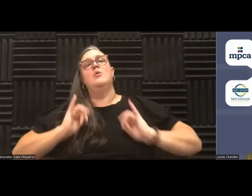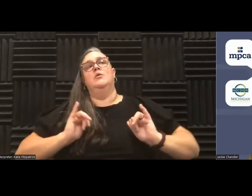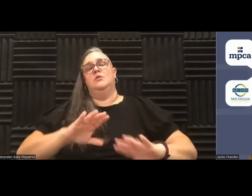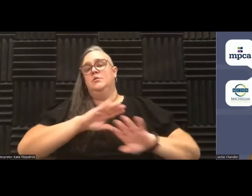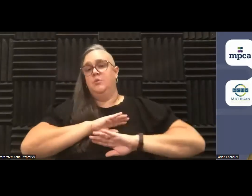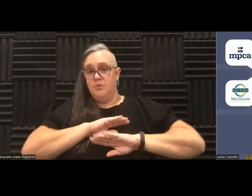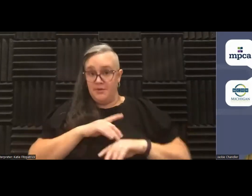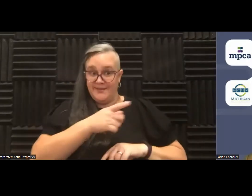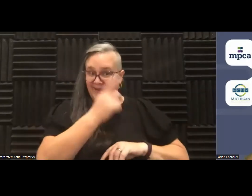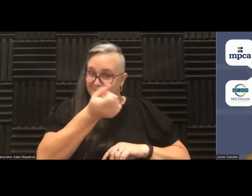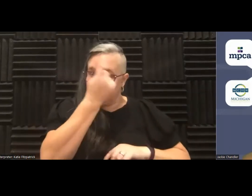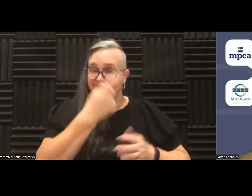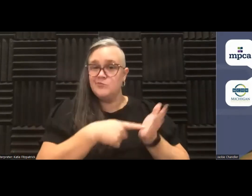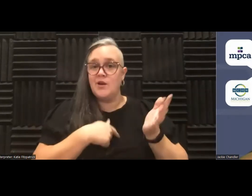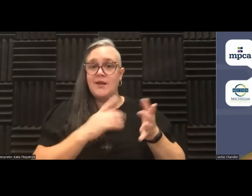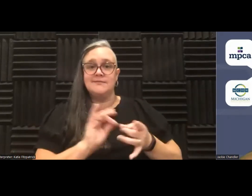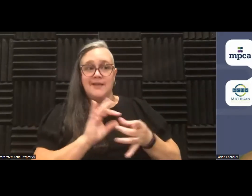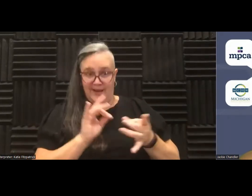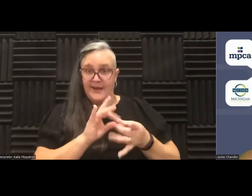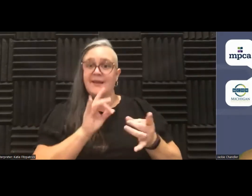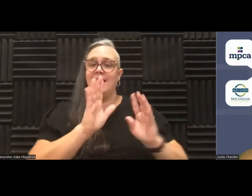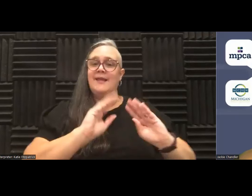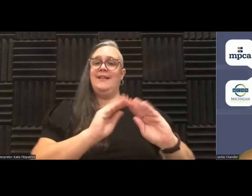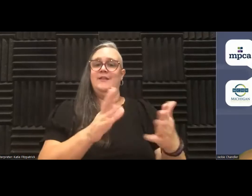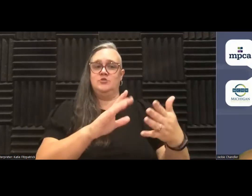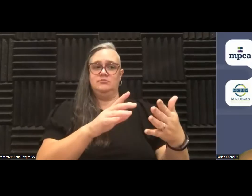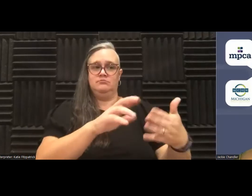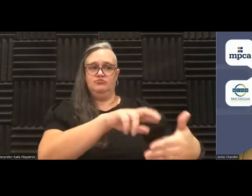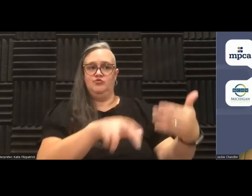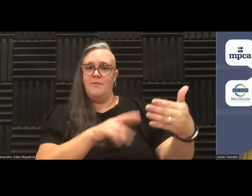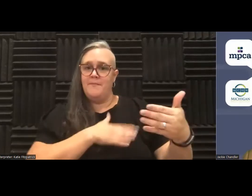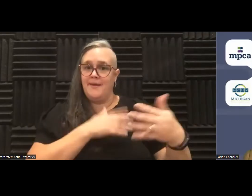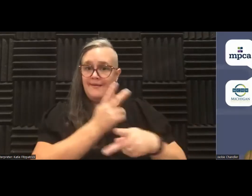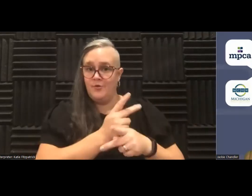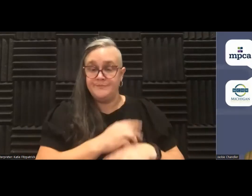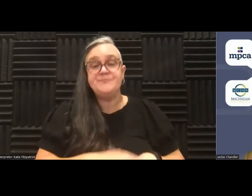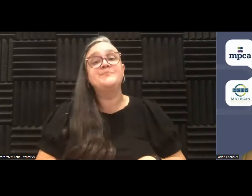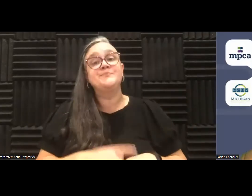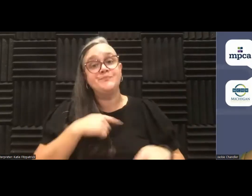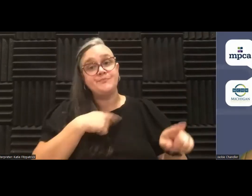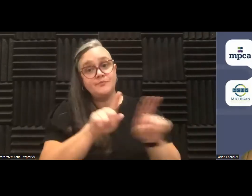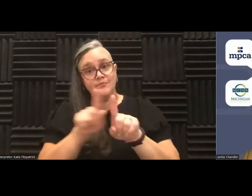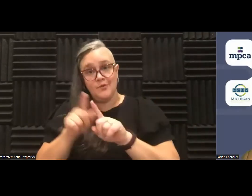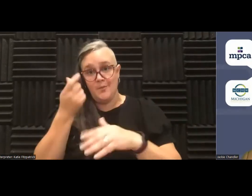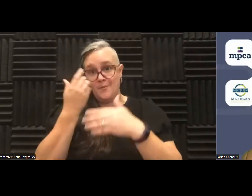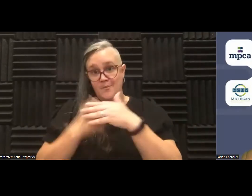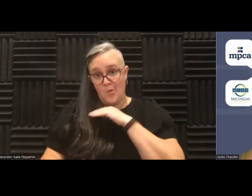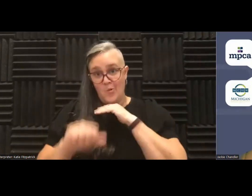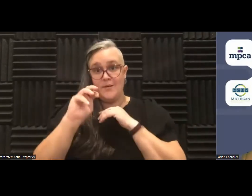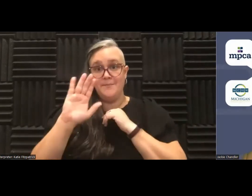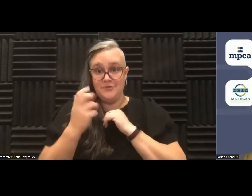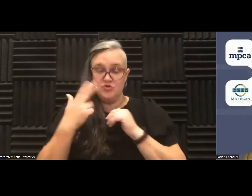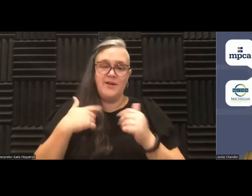reflected in the care that I received. I also was born in Michigan. and I've lived in different parts of